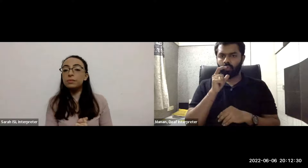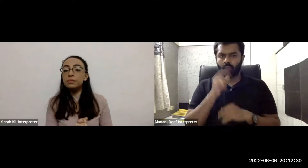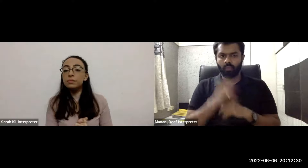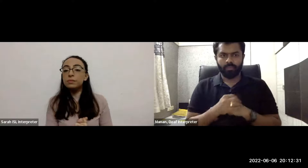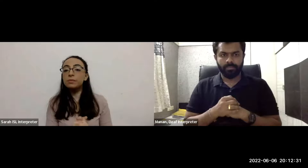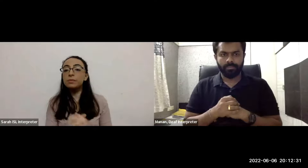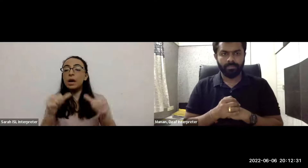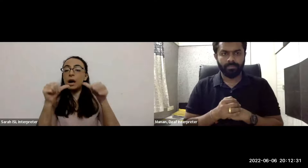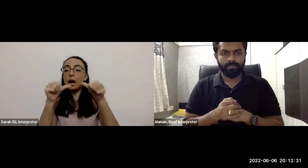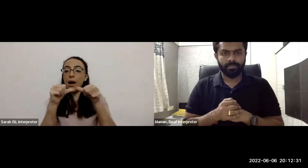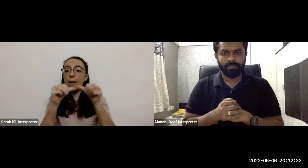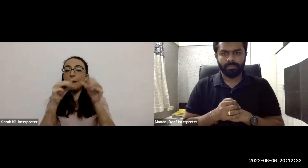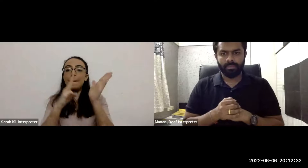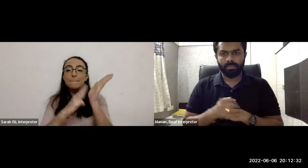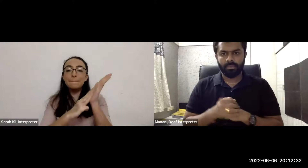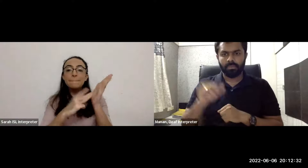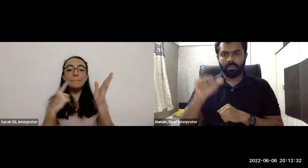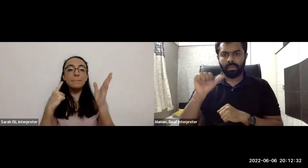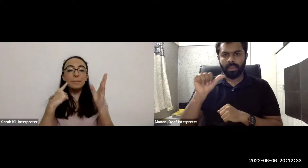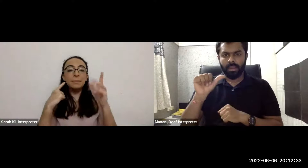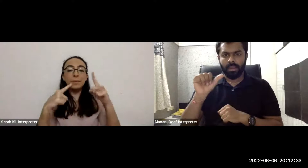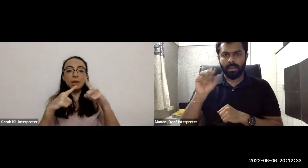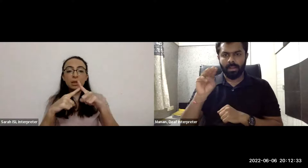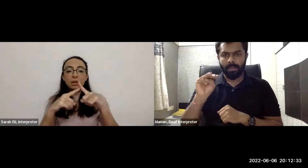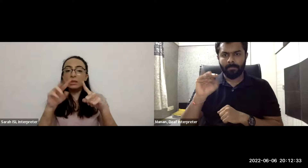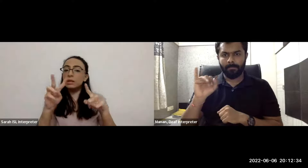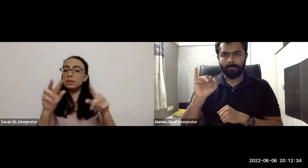Amitava Banerjee to